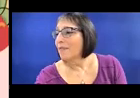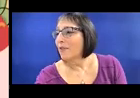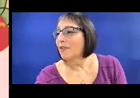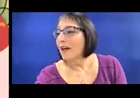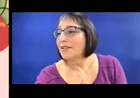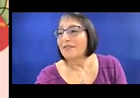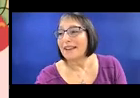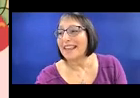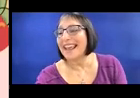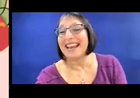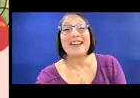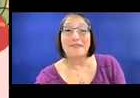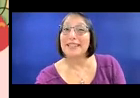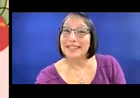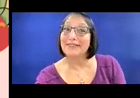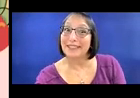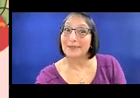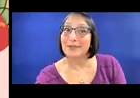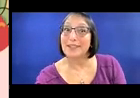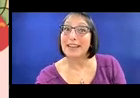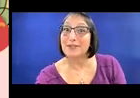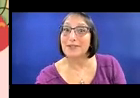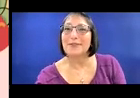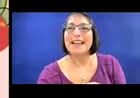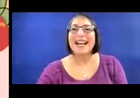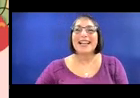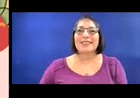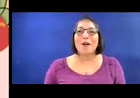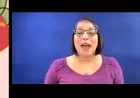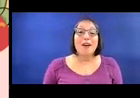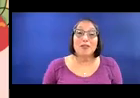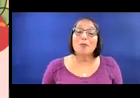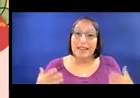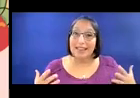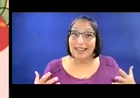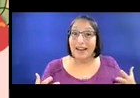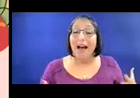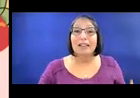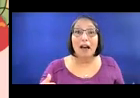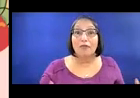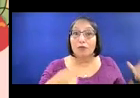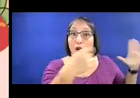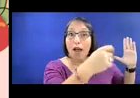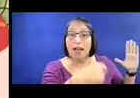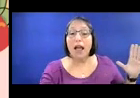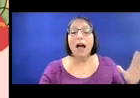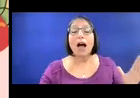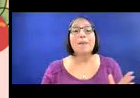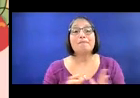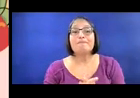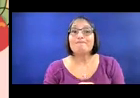There are lots of things. I really did feel like Wizard of Oz. I still do. So, and also because I said I love drawing,